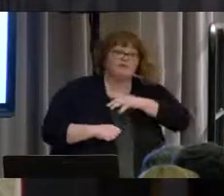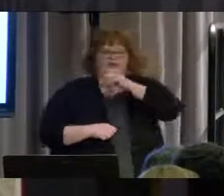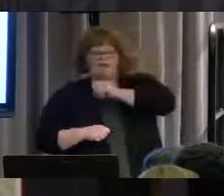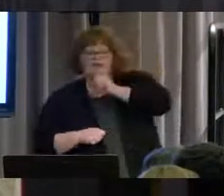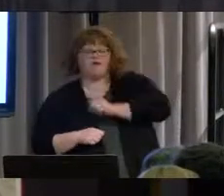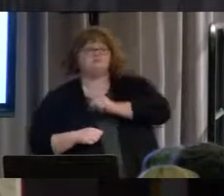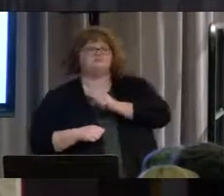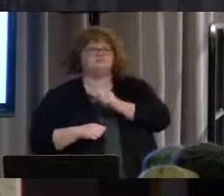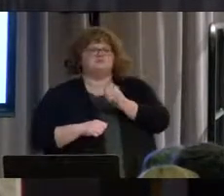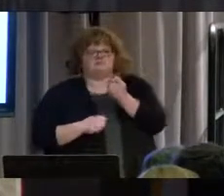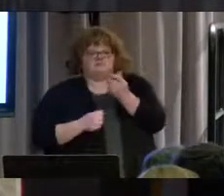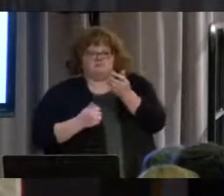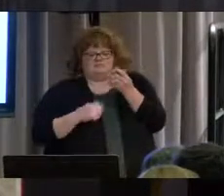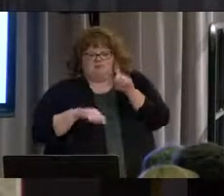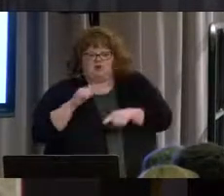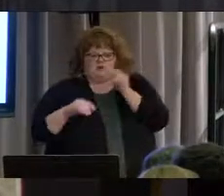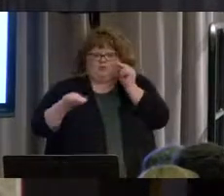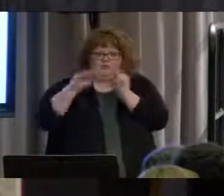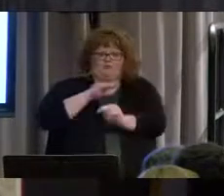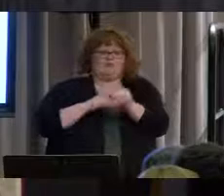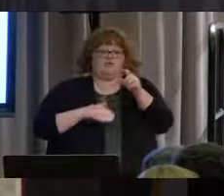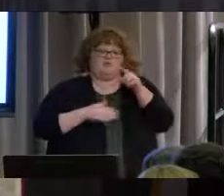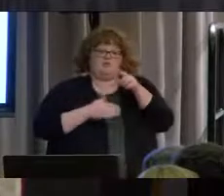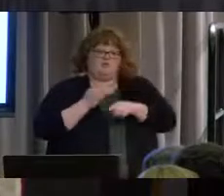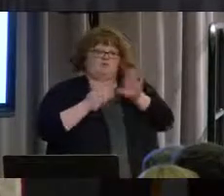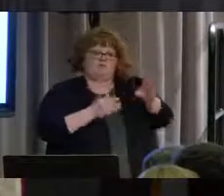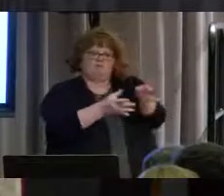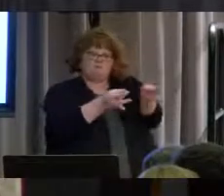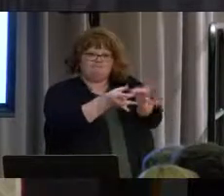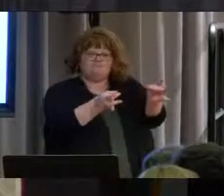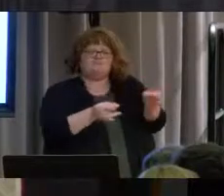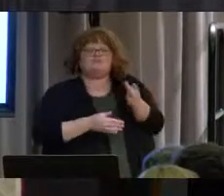there as a reminder of what they should, of